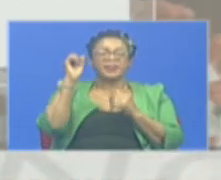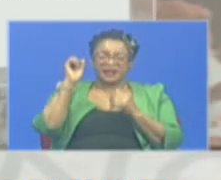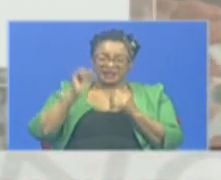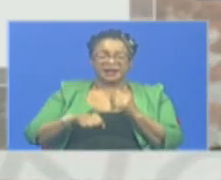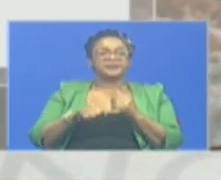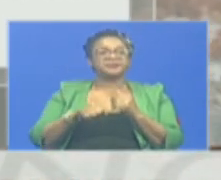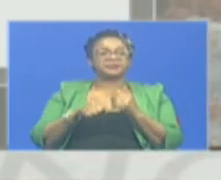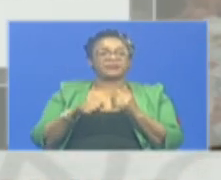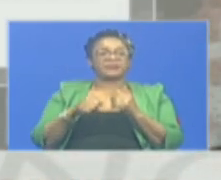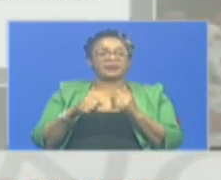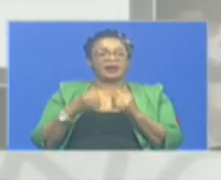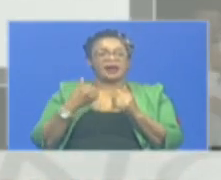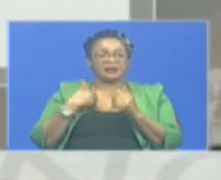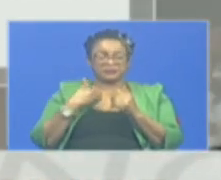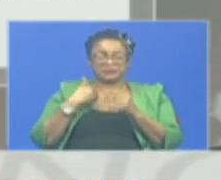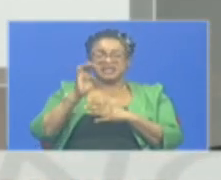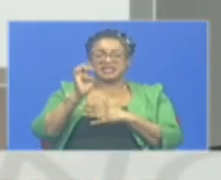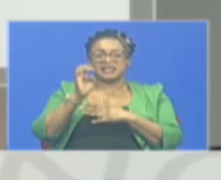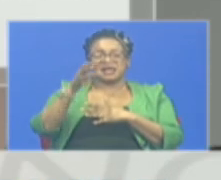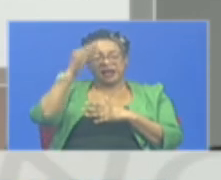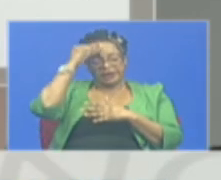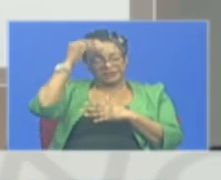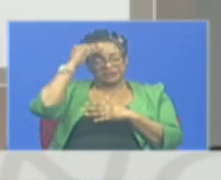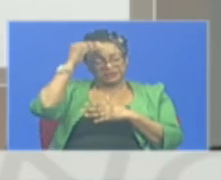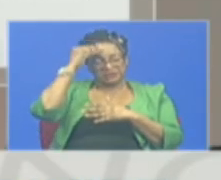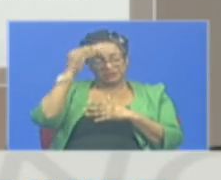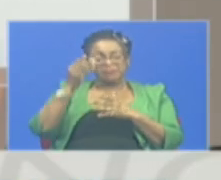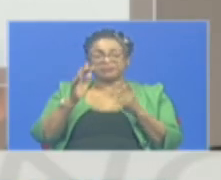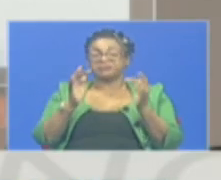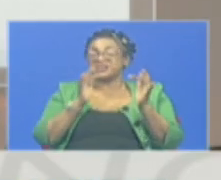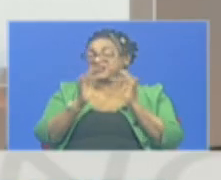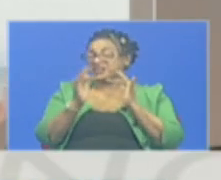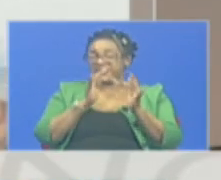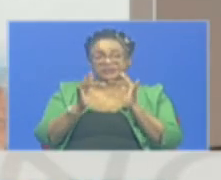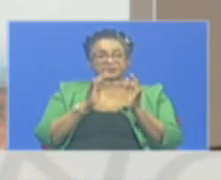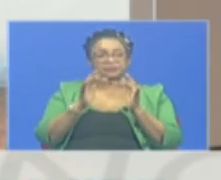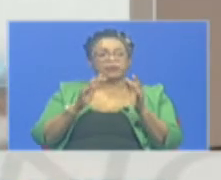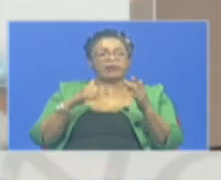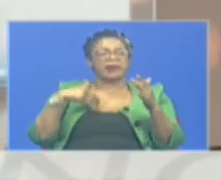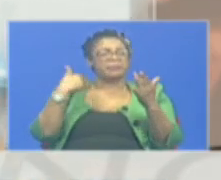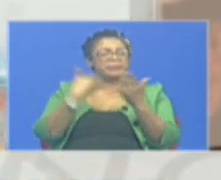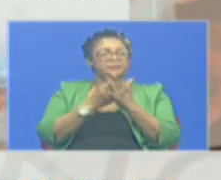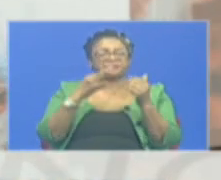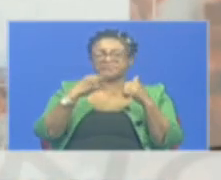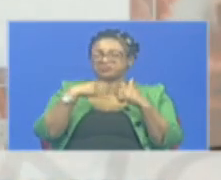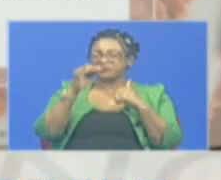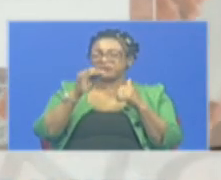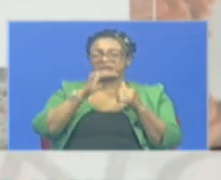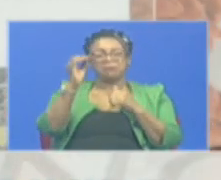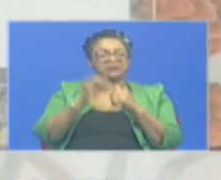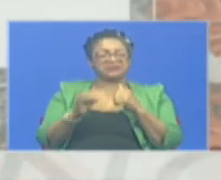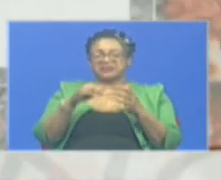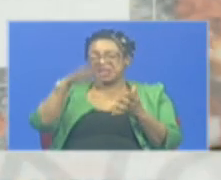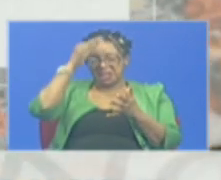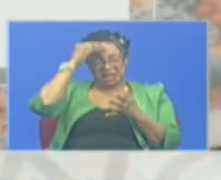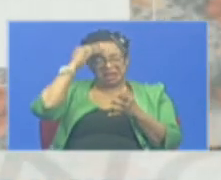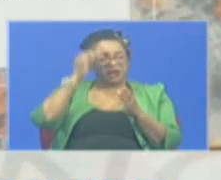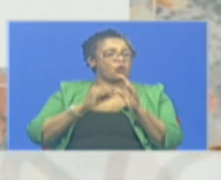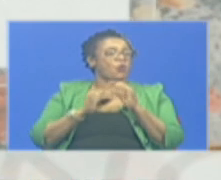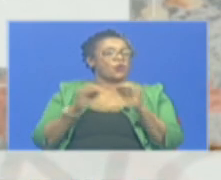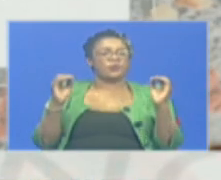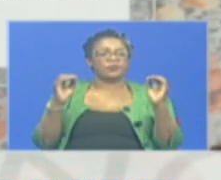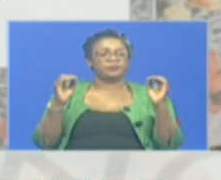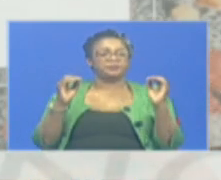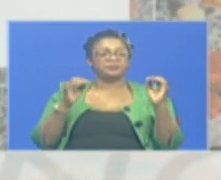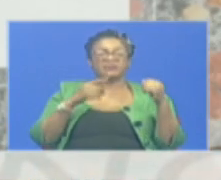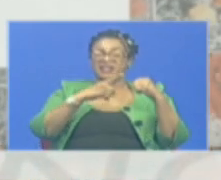been accessing the e-learning services, meaning up to nearly 80% are not learning at the moment. 6 out of